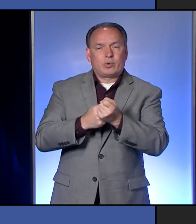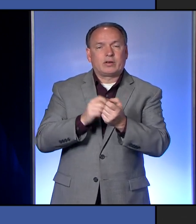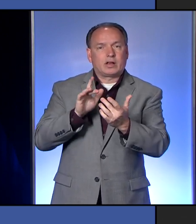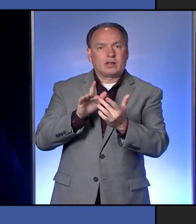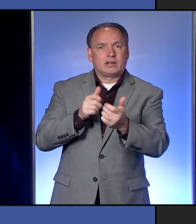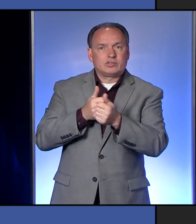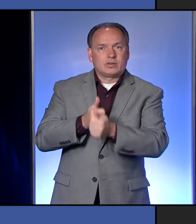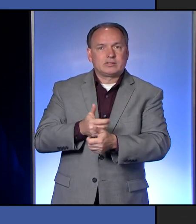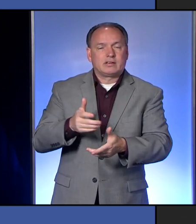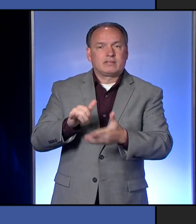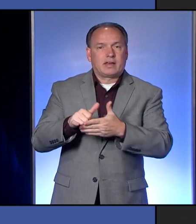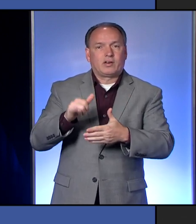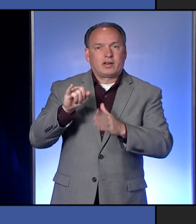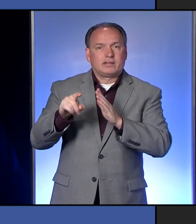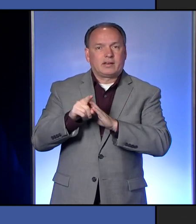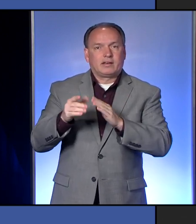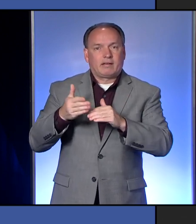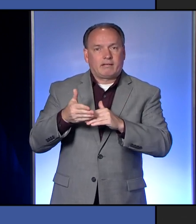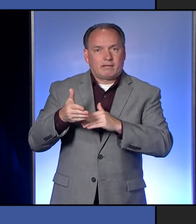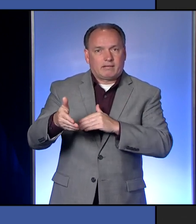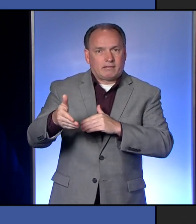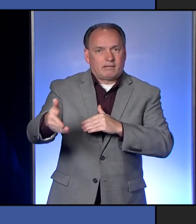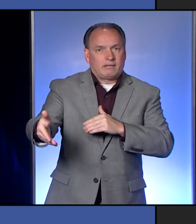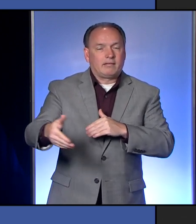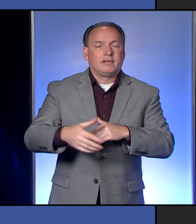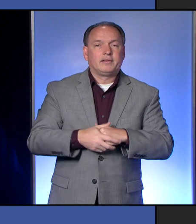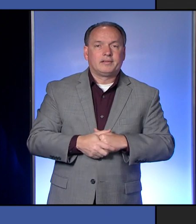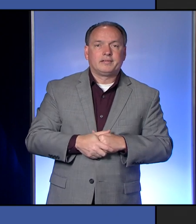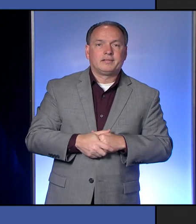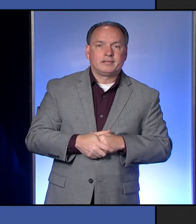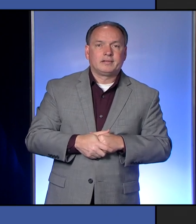tracing that are identified through the confirmed cases.